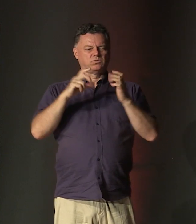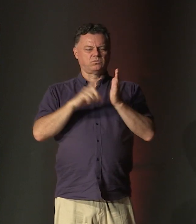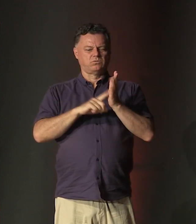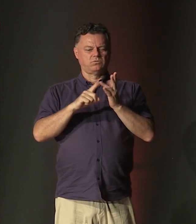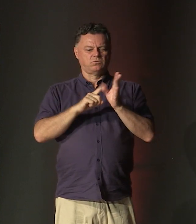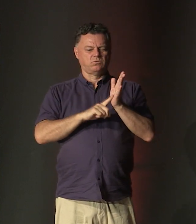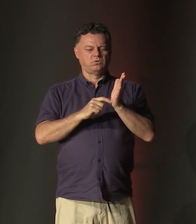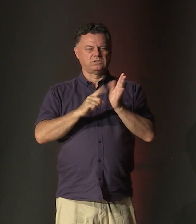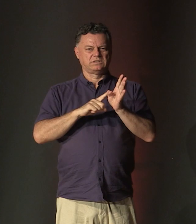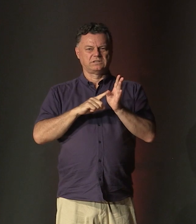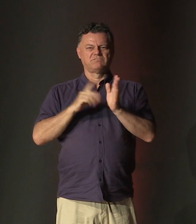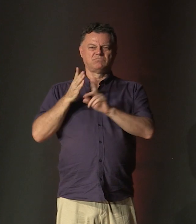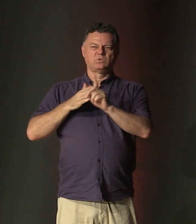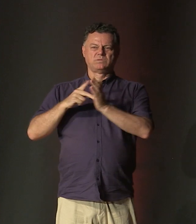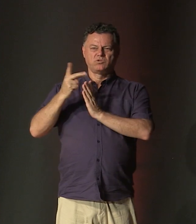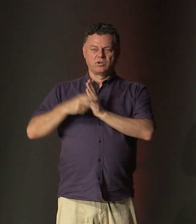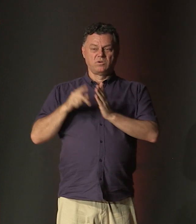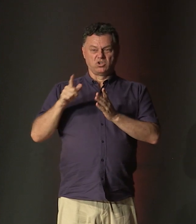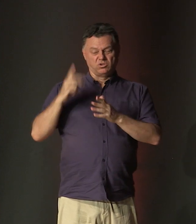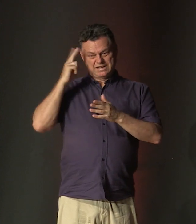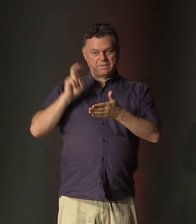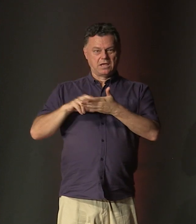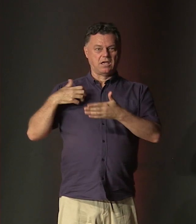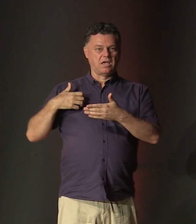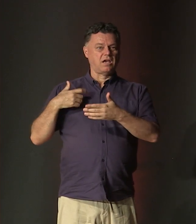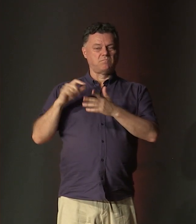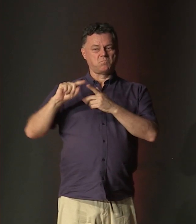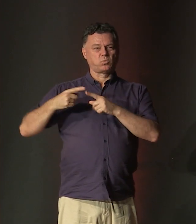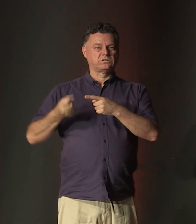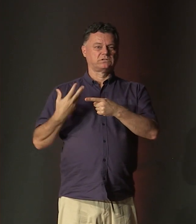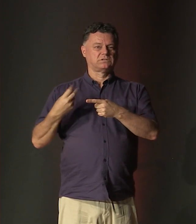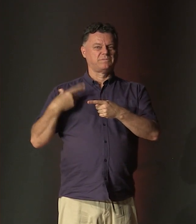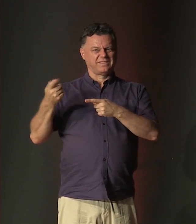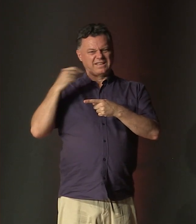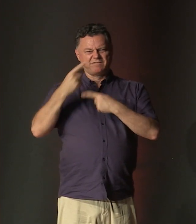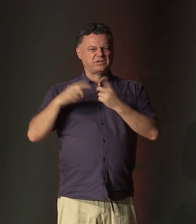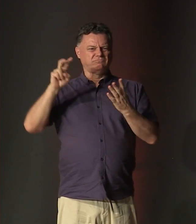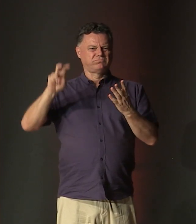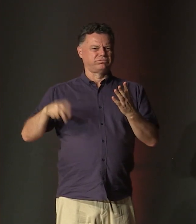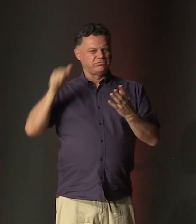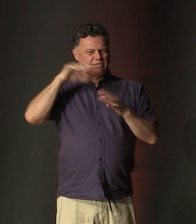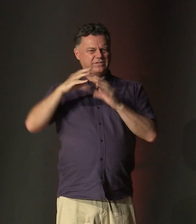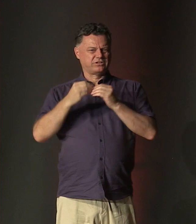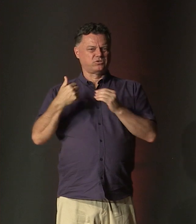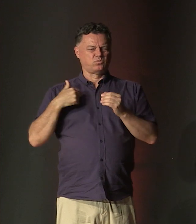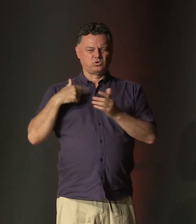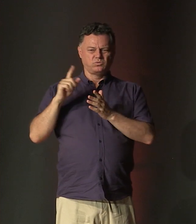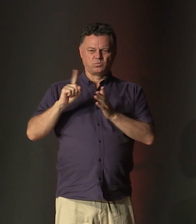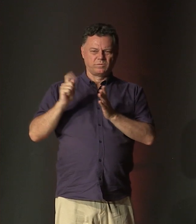bought, when you've bought it, and how much you paid for it. It could be even worse, walking into a brick and mortar